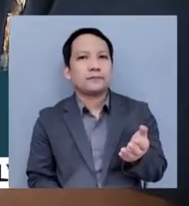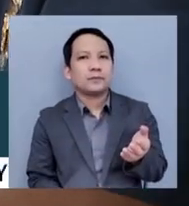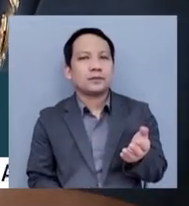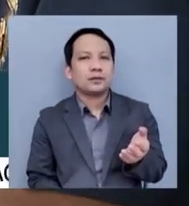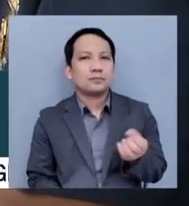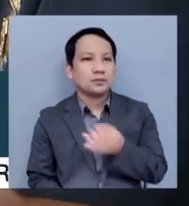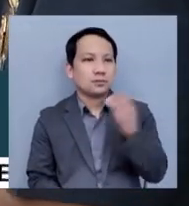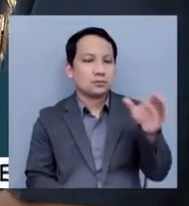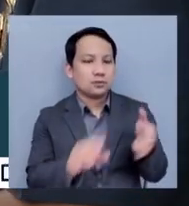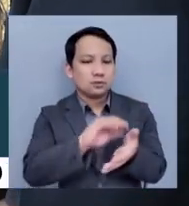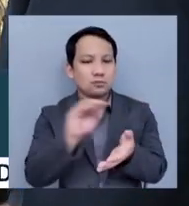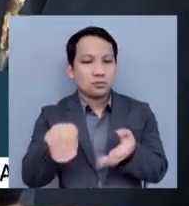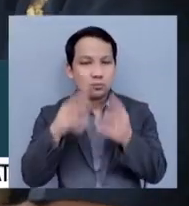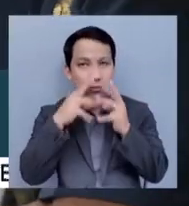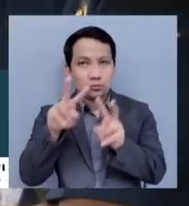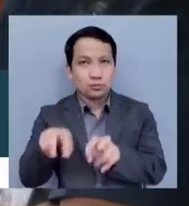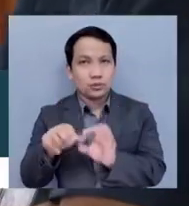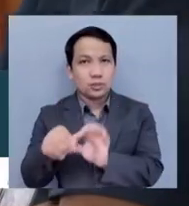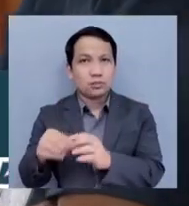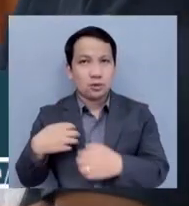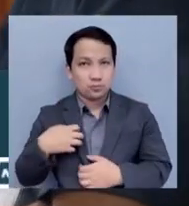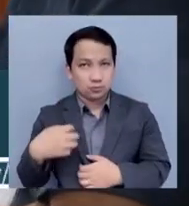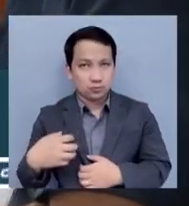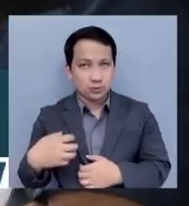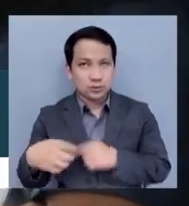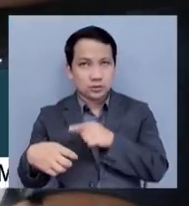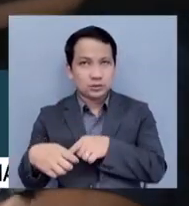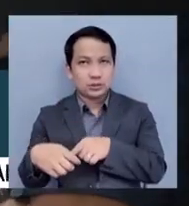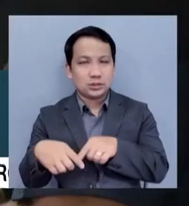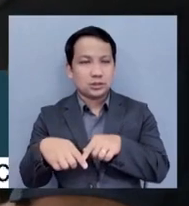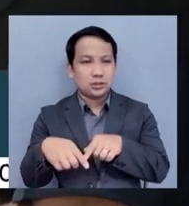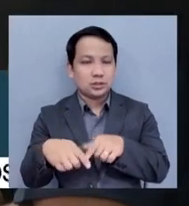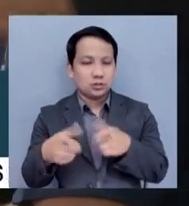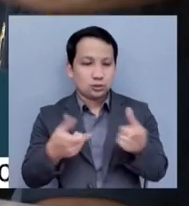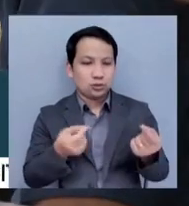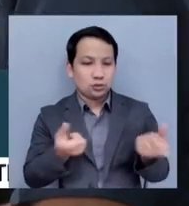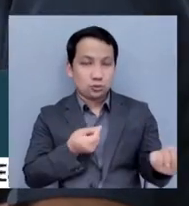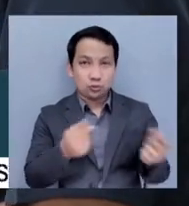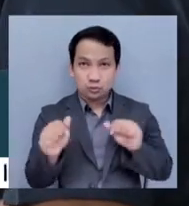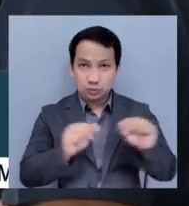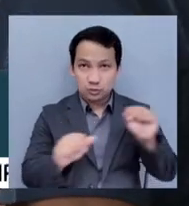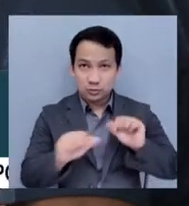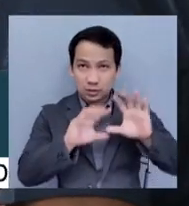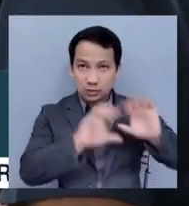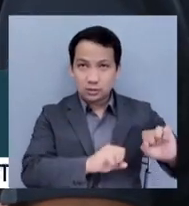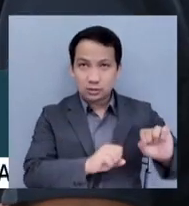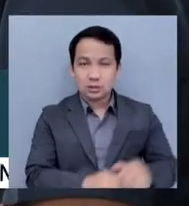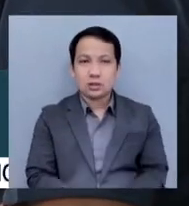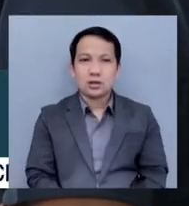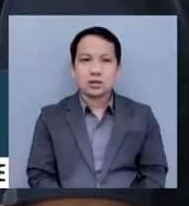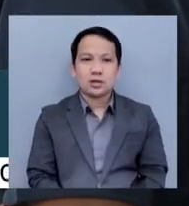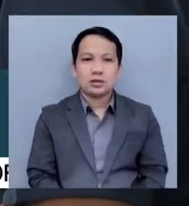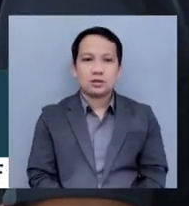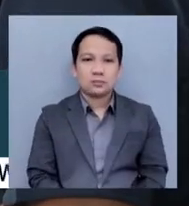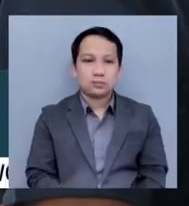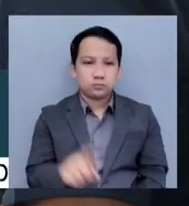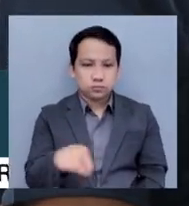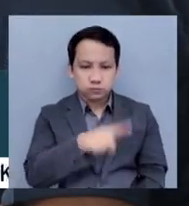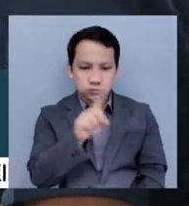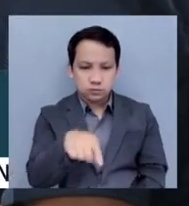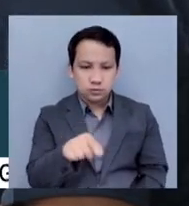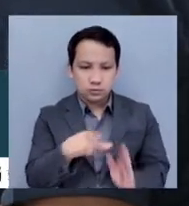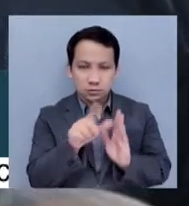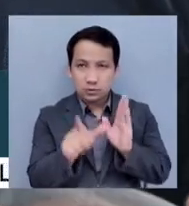ilagay sa witness stand yung police officer na nag-execute ng affidavit of arrest at tatanungin ng abogado